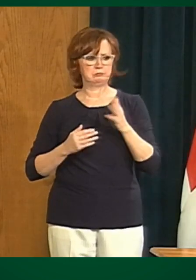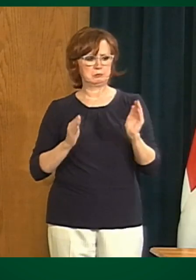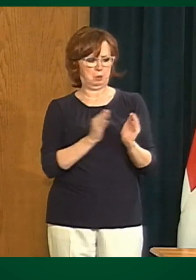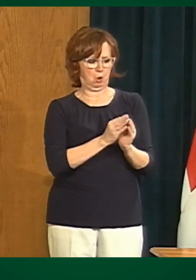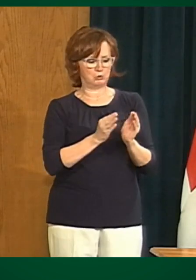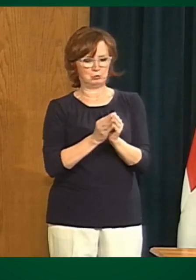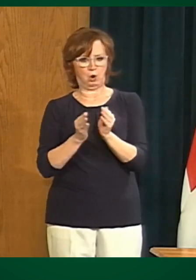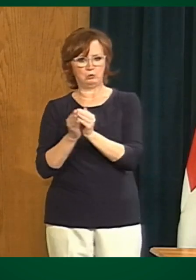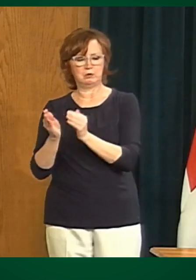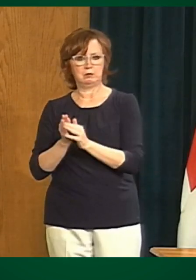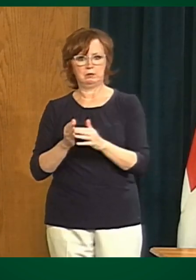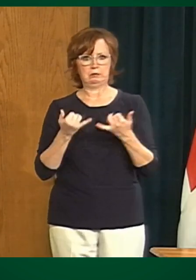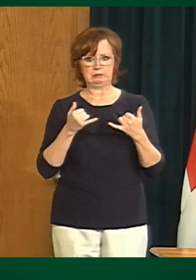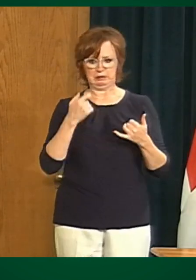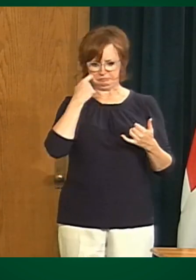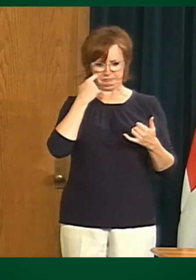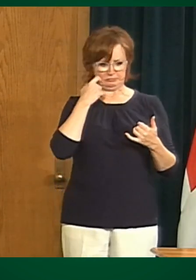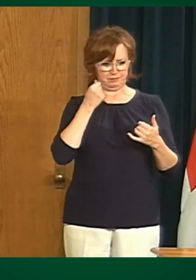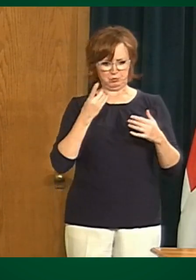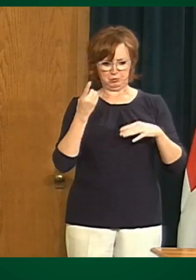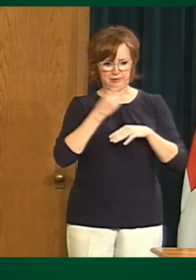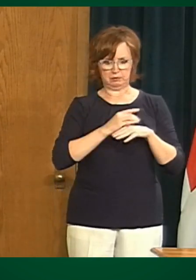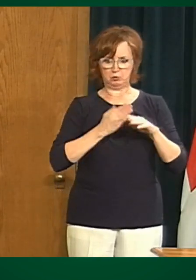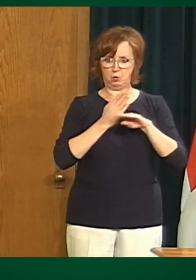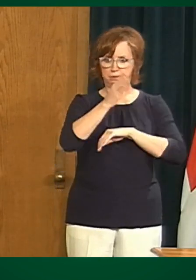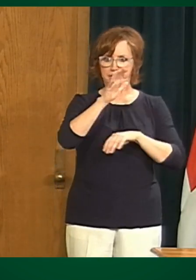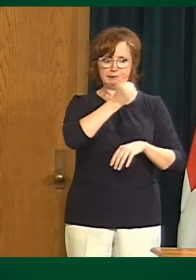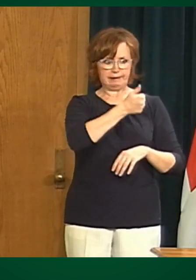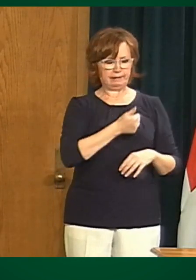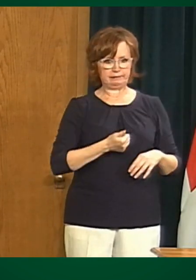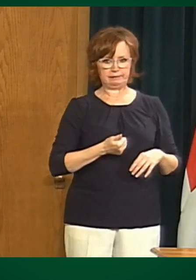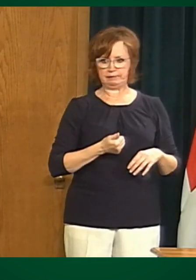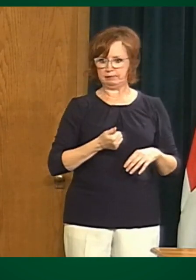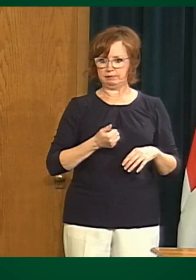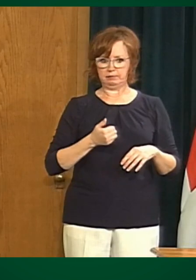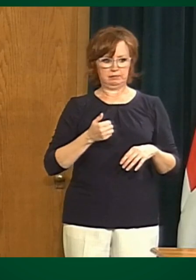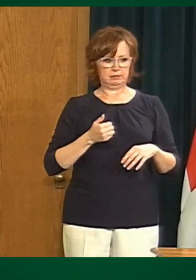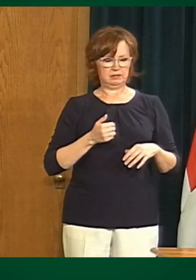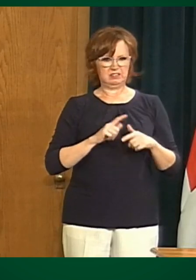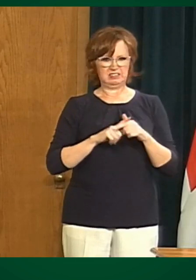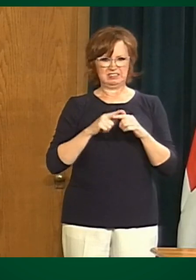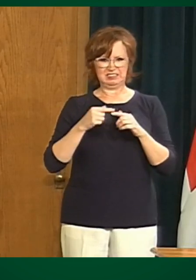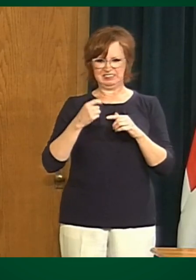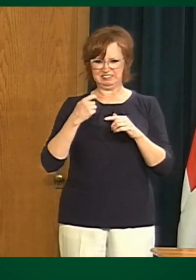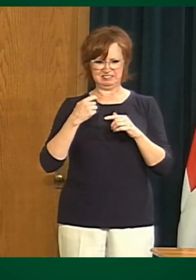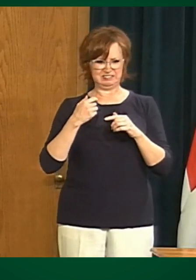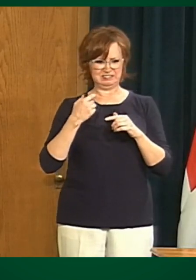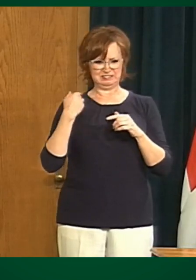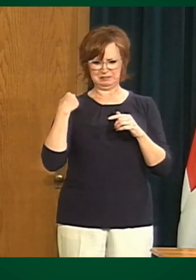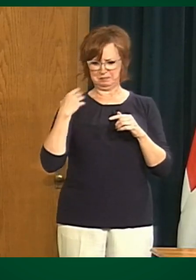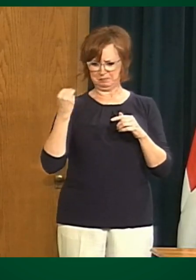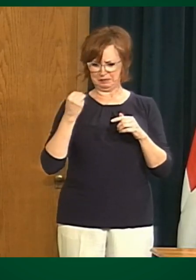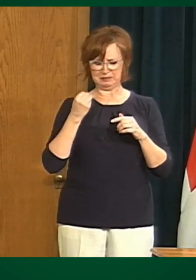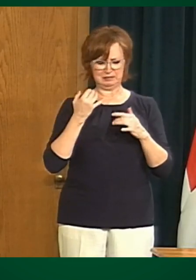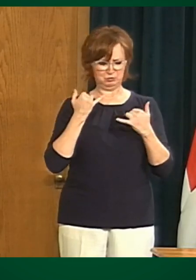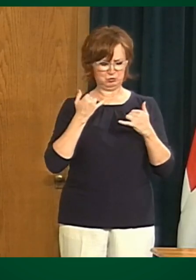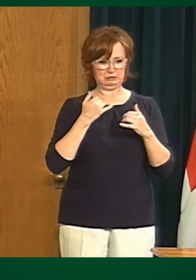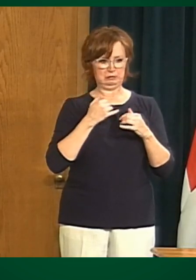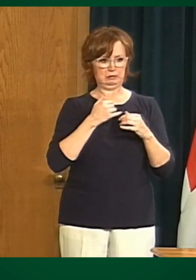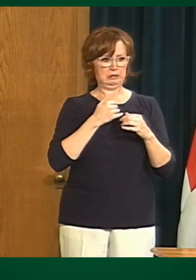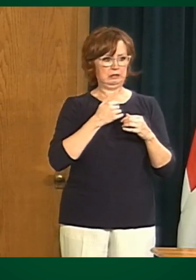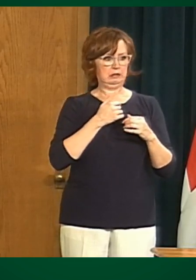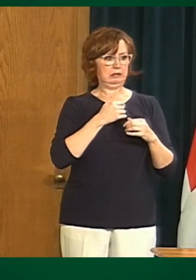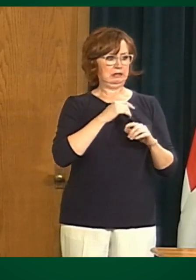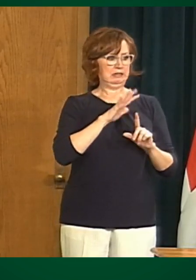we're getting cases up and above 10 in a few days and 2 deaths in a short period of time. We're kind of on the eve